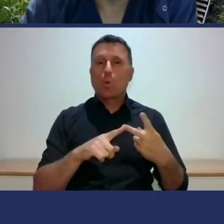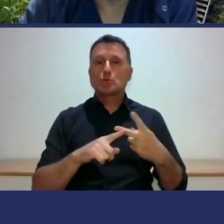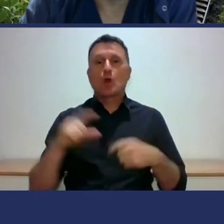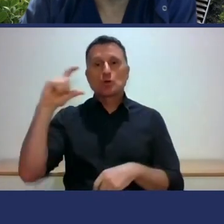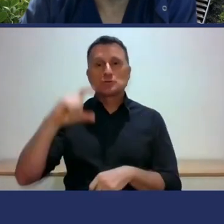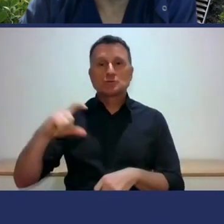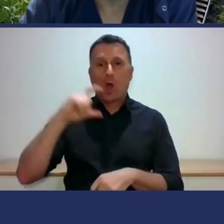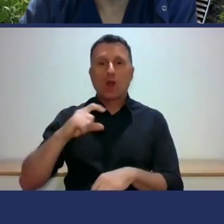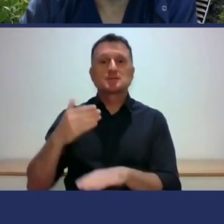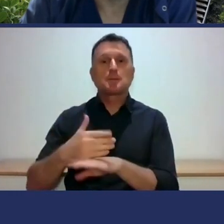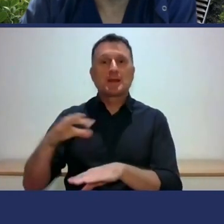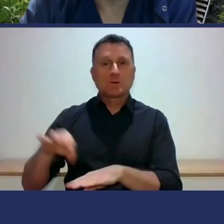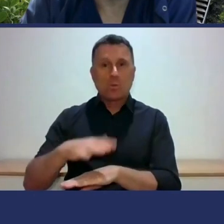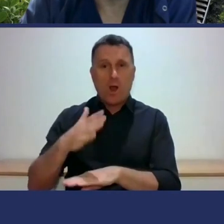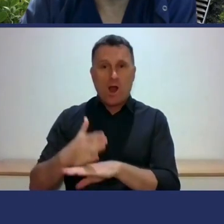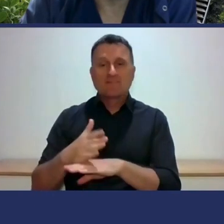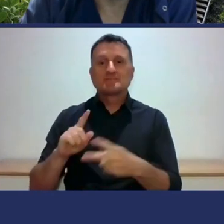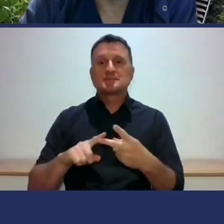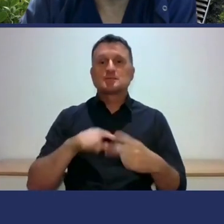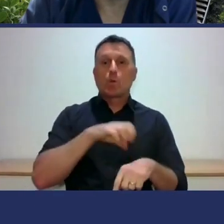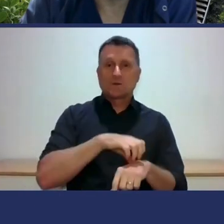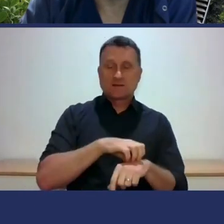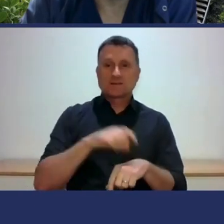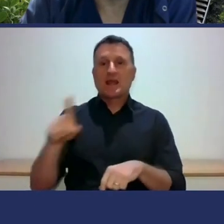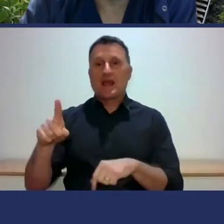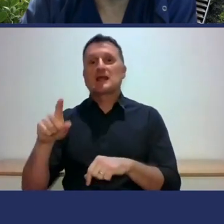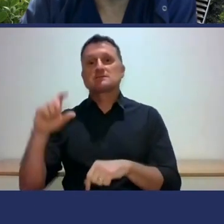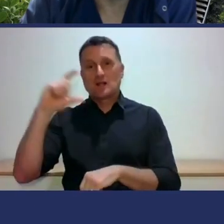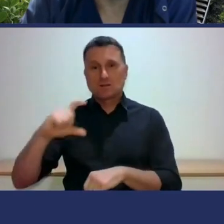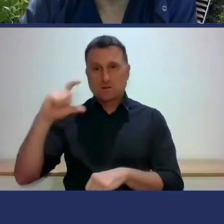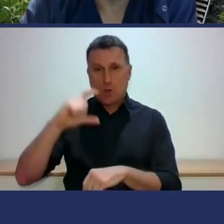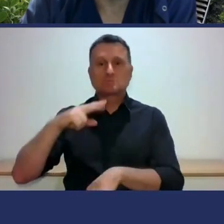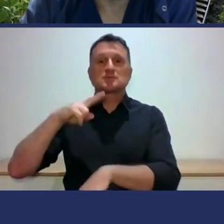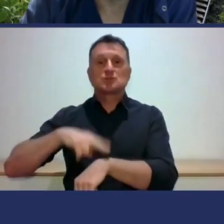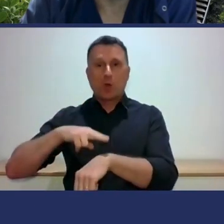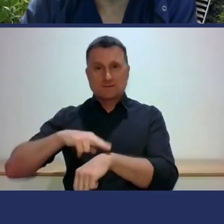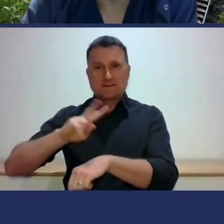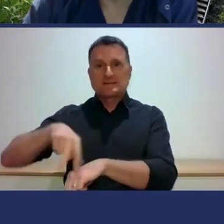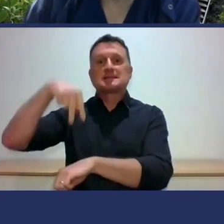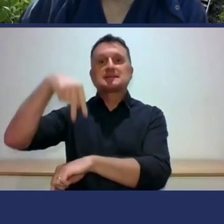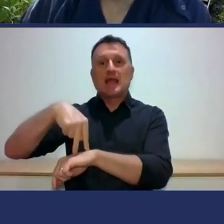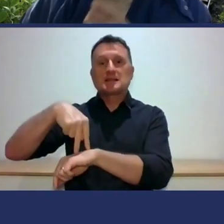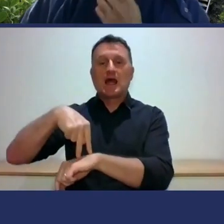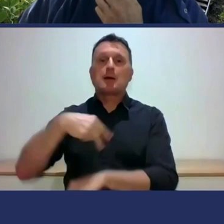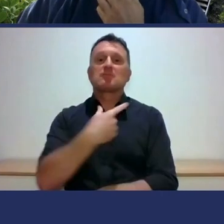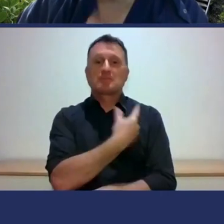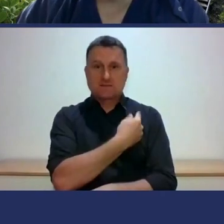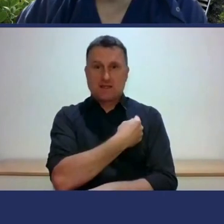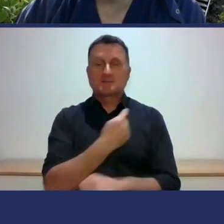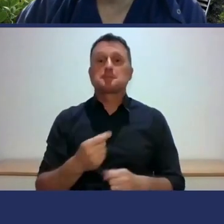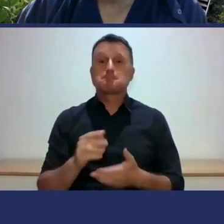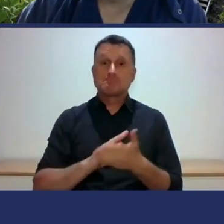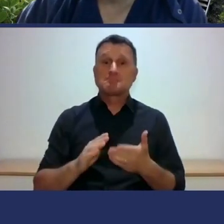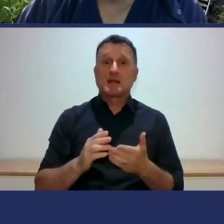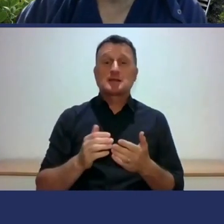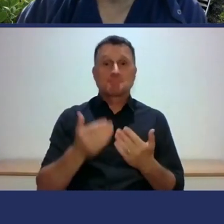Doctors Against? Yeah, New Zealand Doctors Stand Up for Vaccination. Yeah, choice. Ngā mihi nui kia koutou.